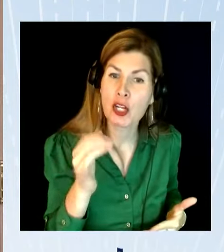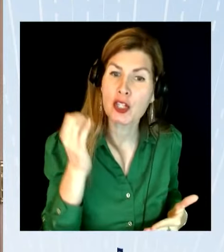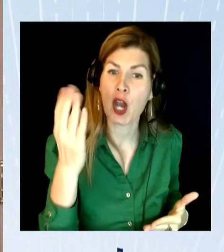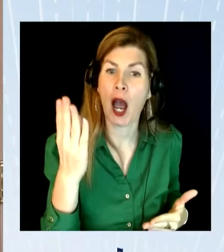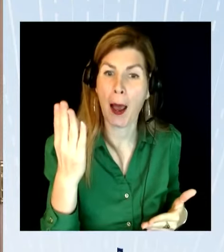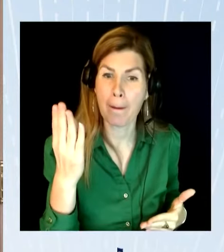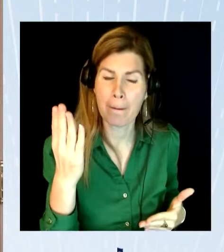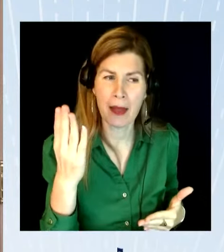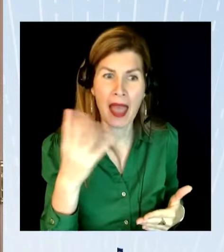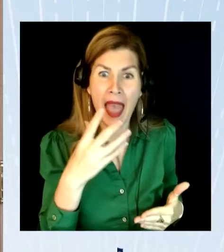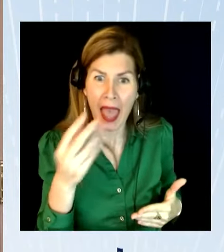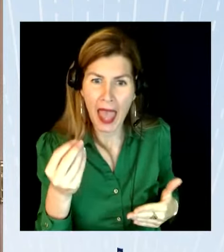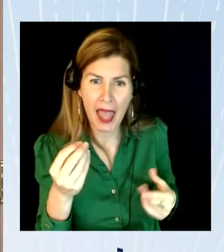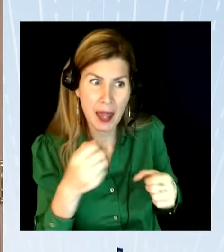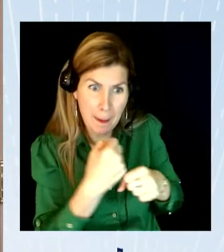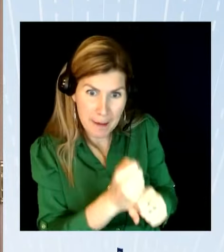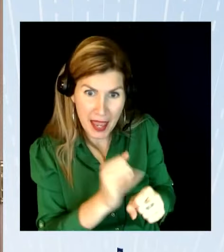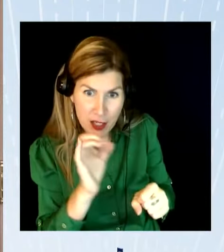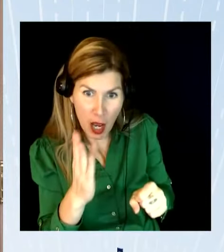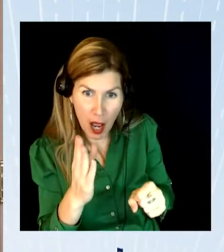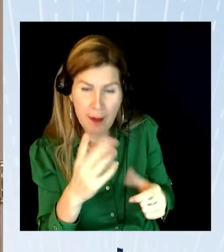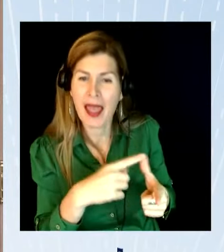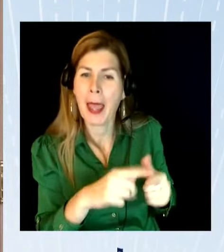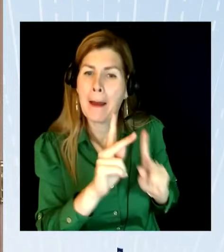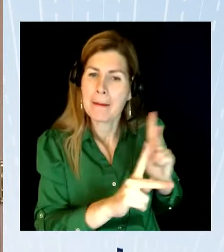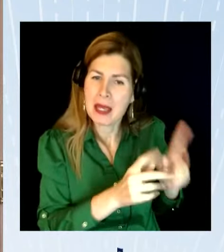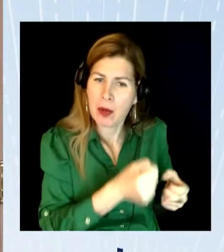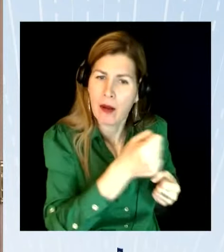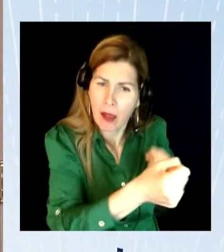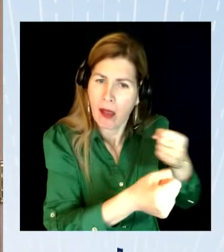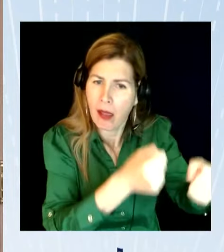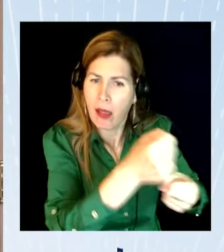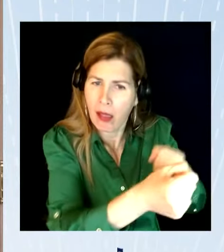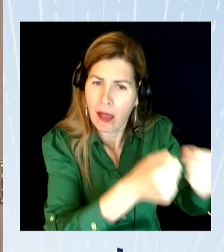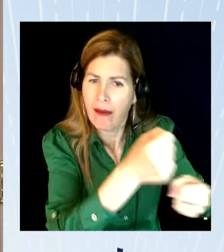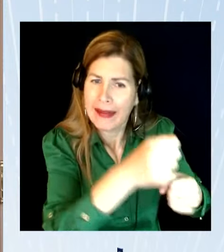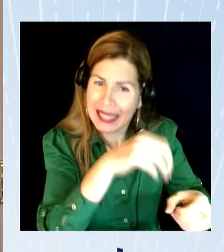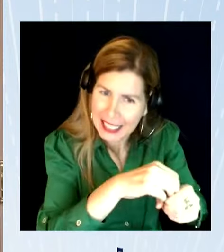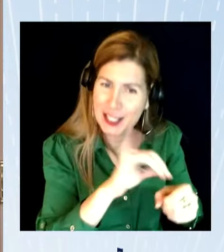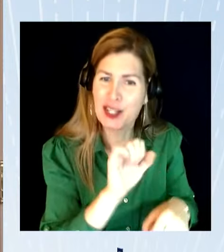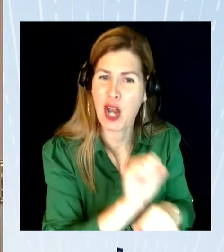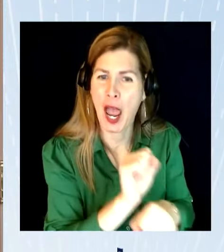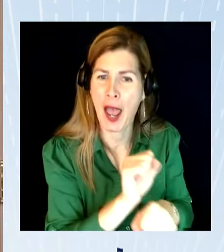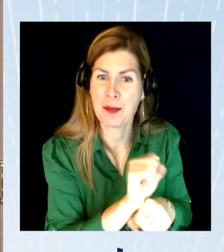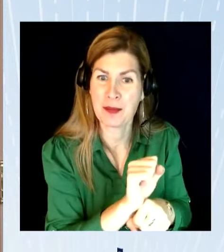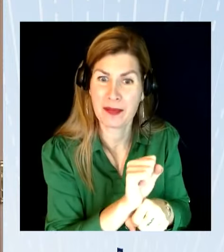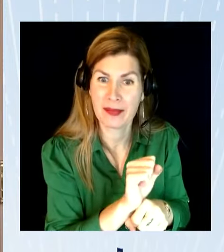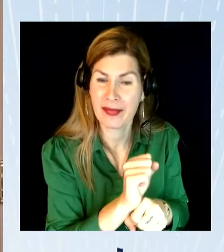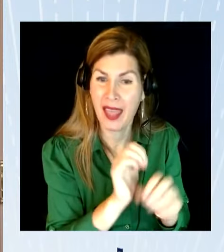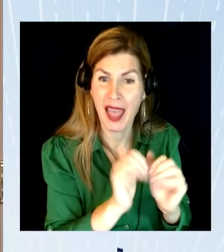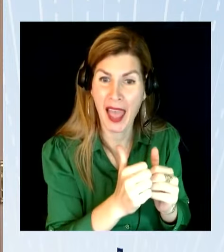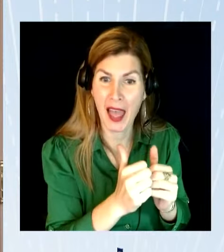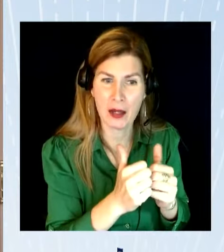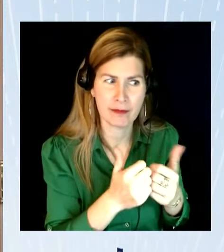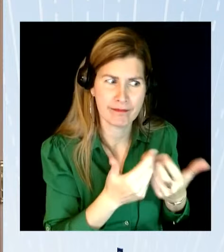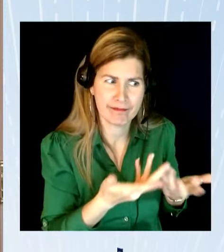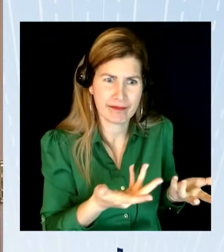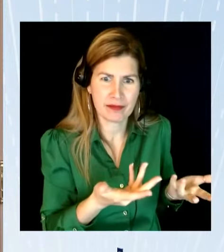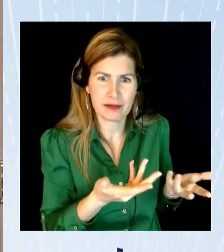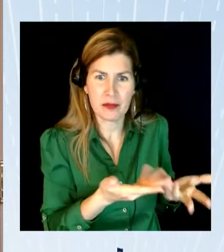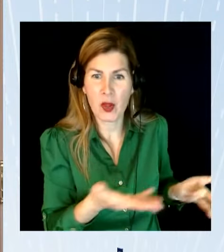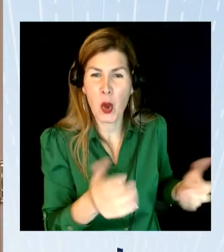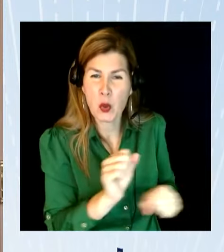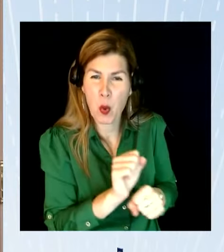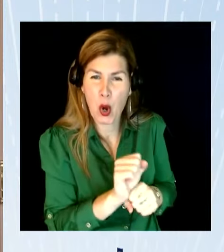fill those jobs by reaching and supporting workers who have been for far too long shut